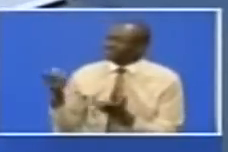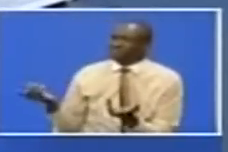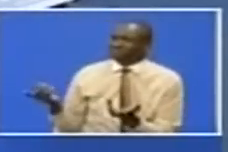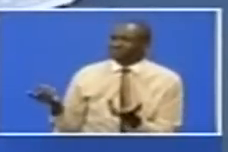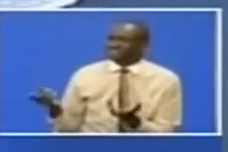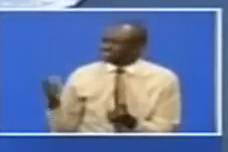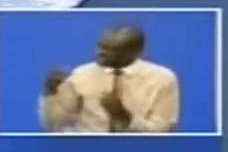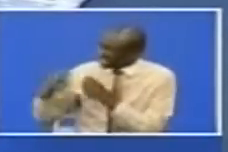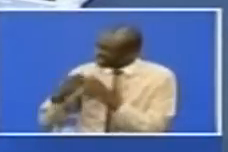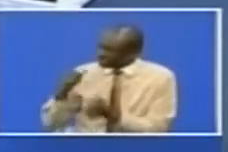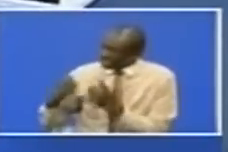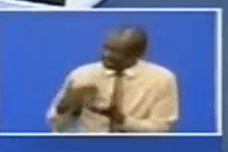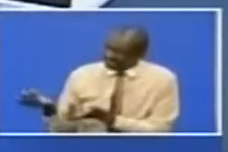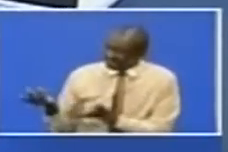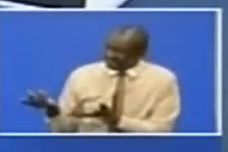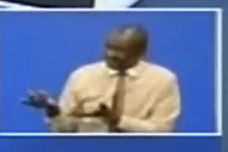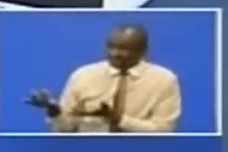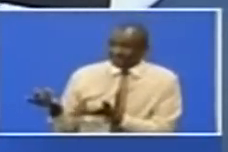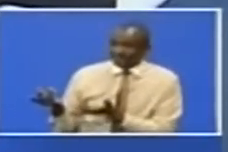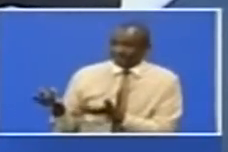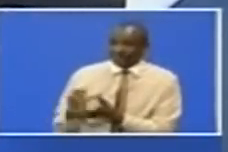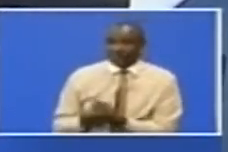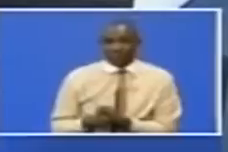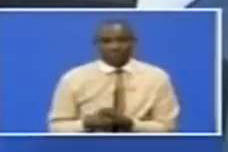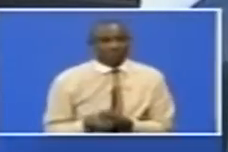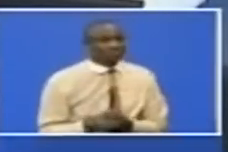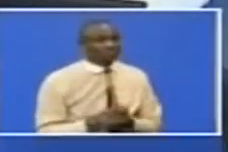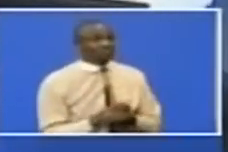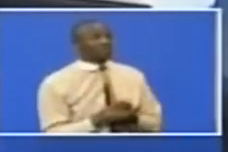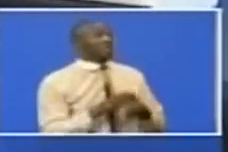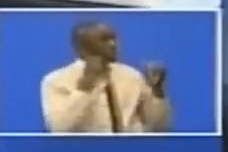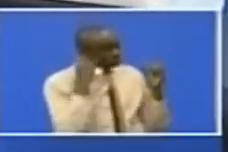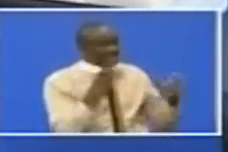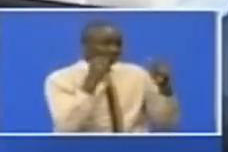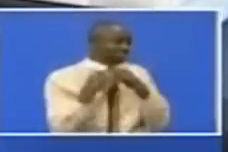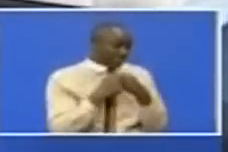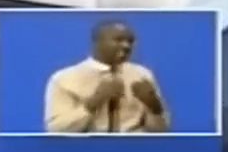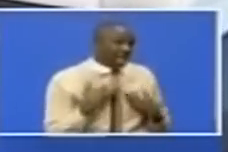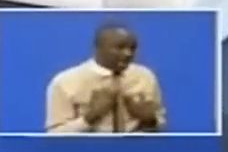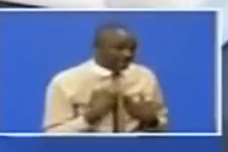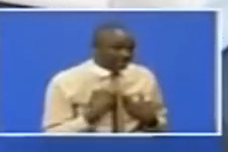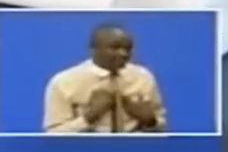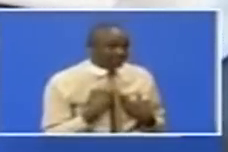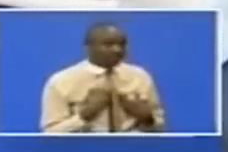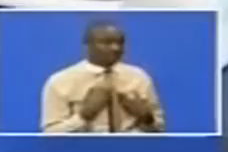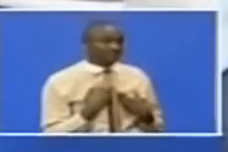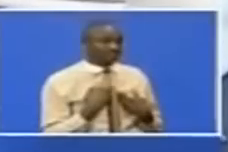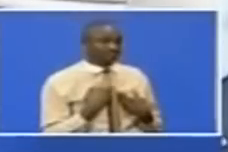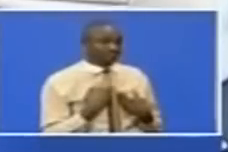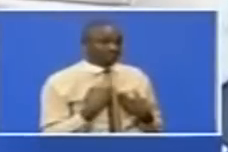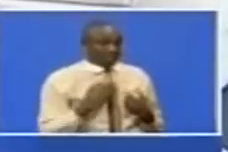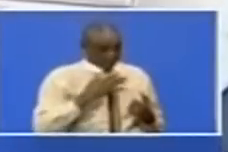has challenges. Yes. I mean, what challenges do you face? There are many challenges, especially